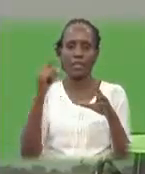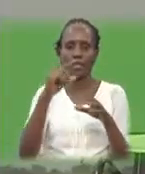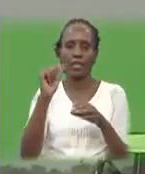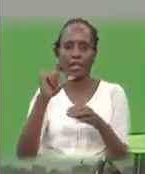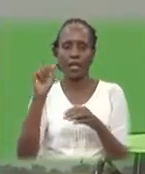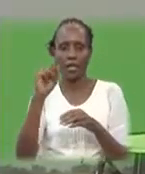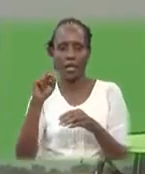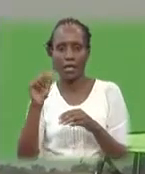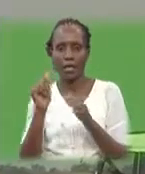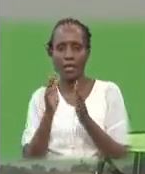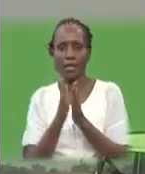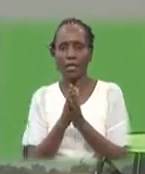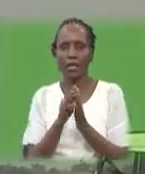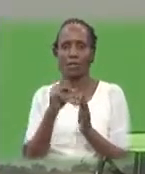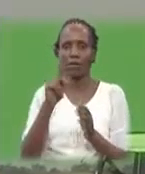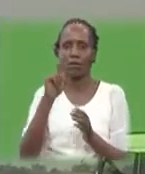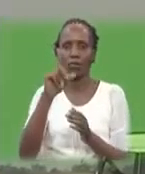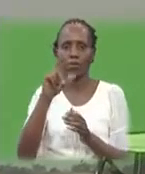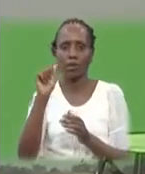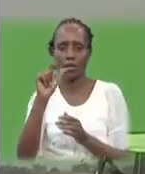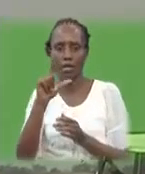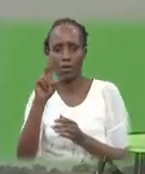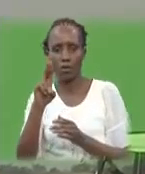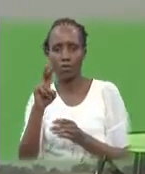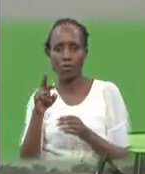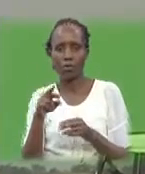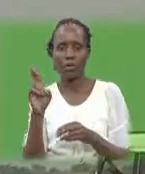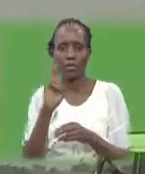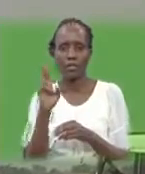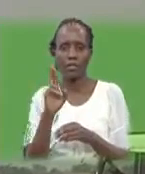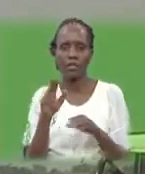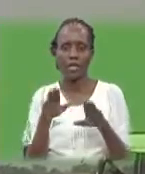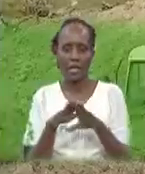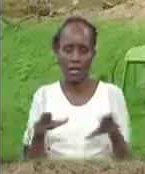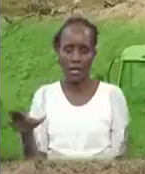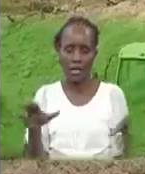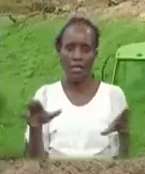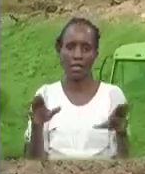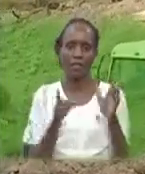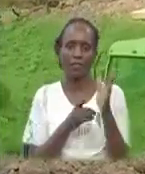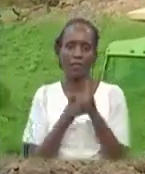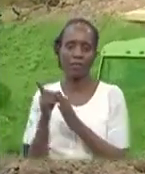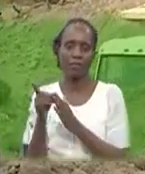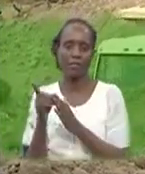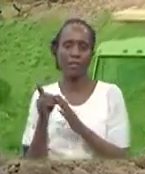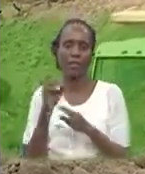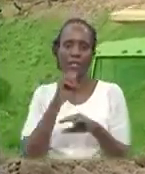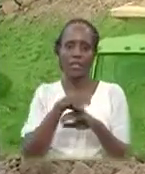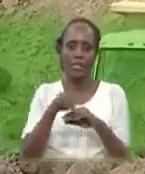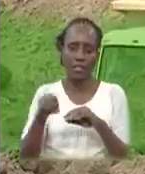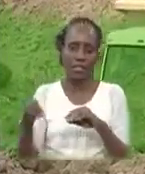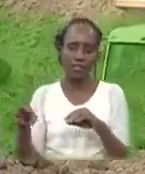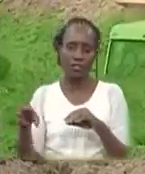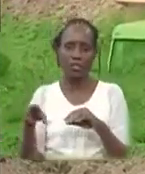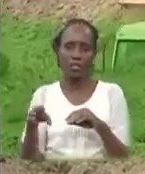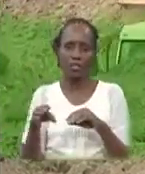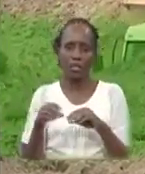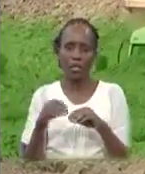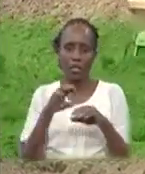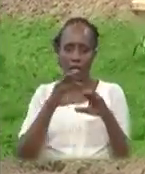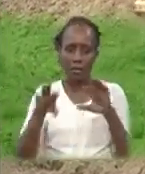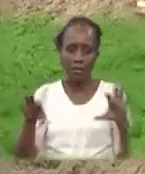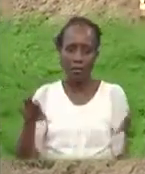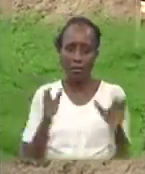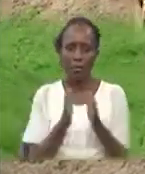the Galana and Kulalu ranches, land use planning and land development, irrigation, livestock